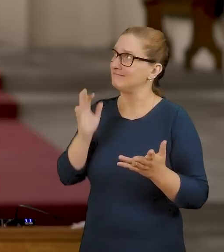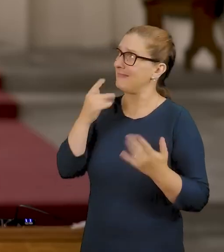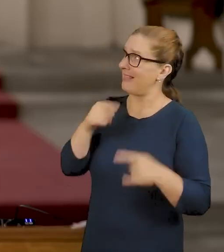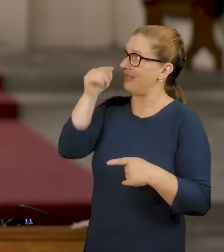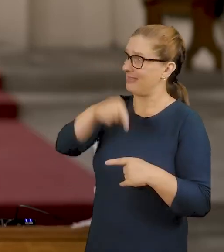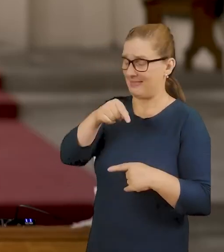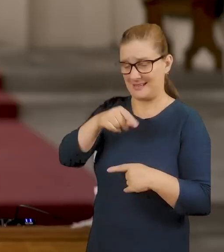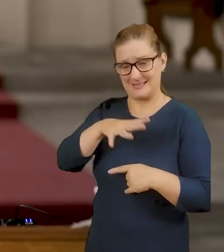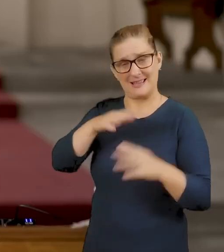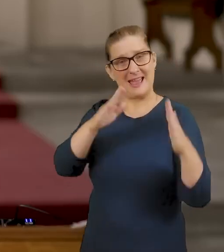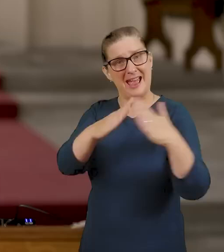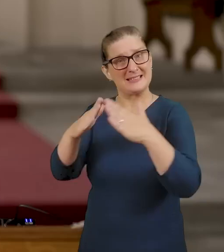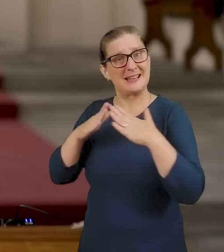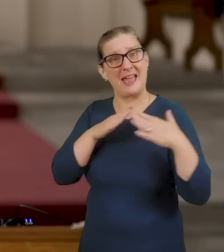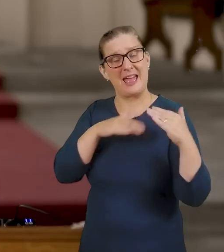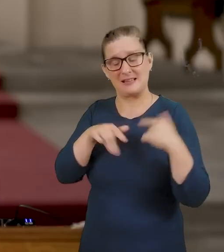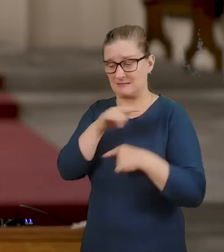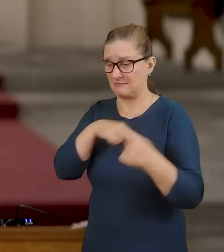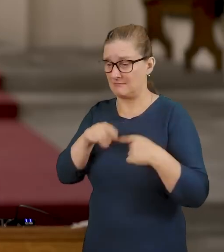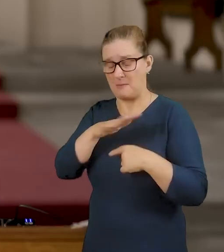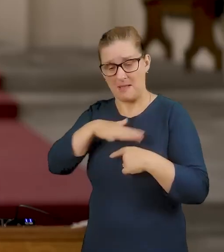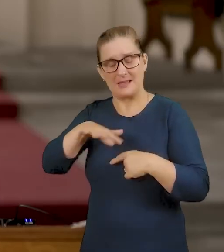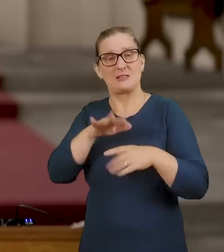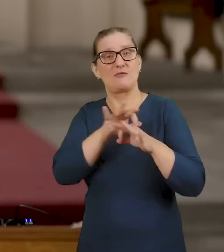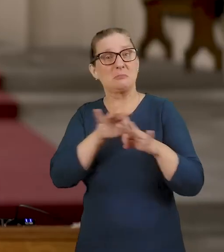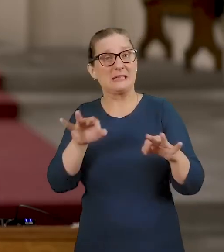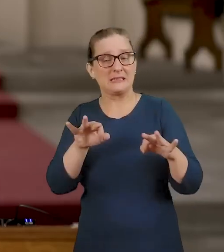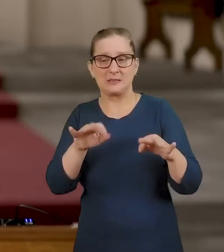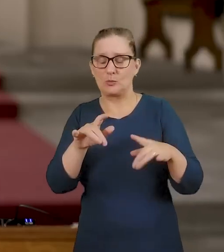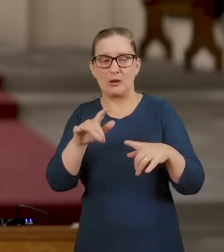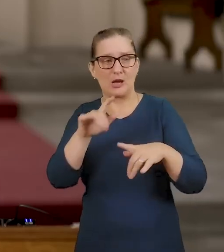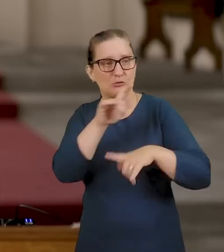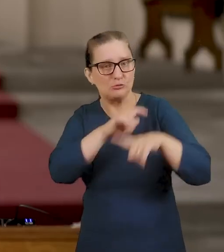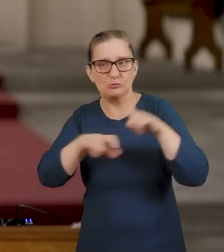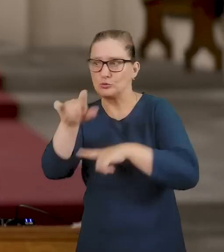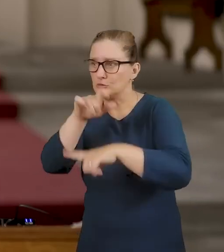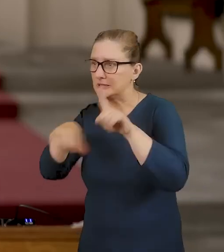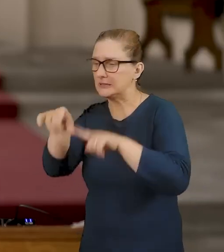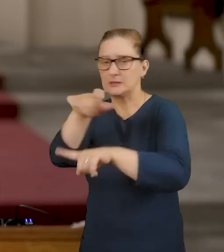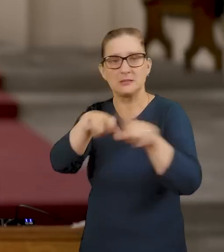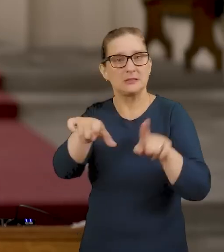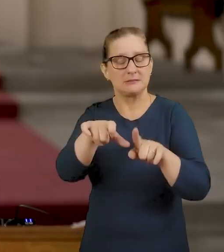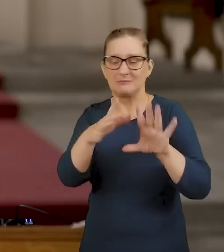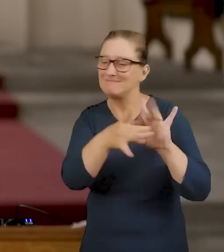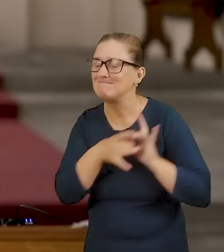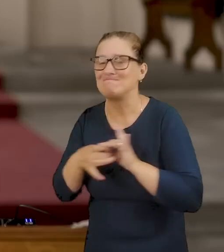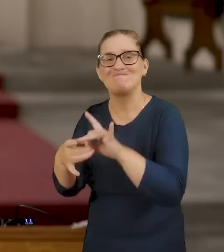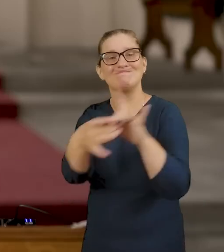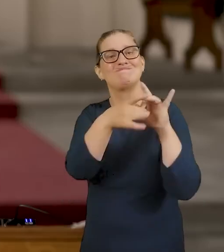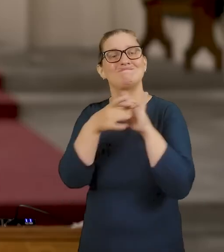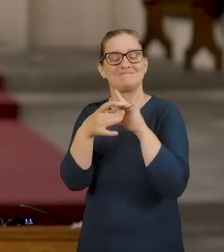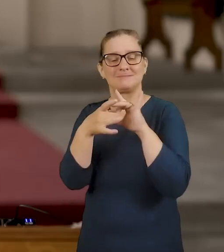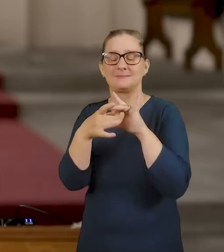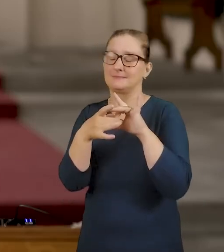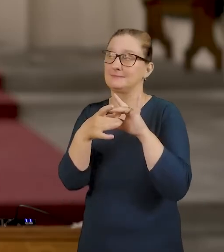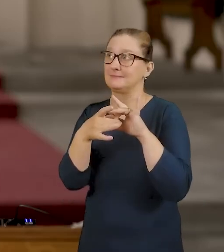Lord, let this estate serve as a model of peace where different communities live in unity and harmony.